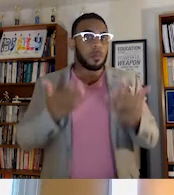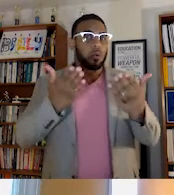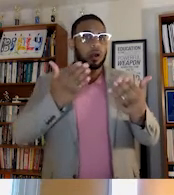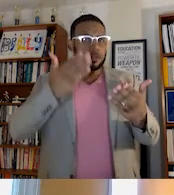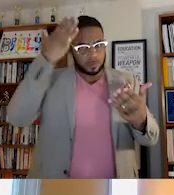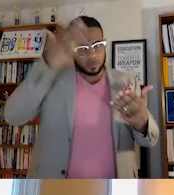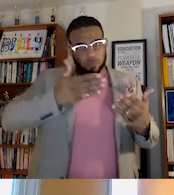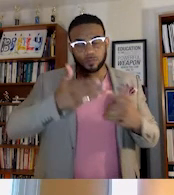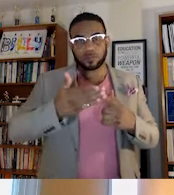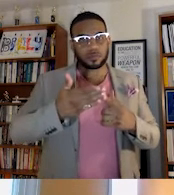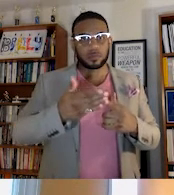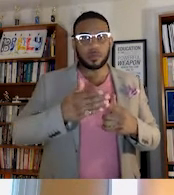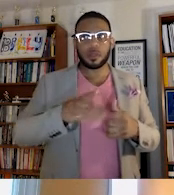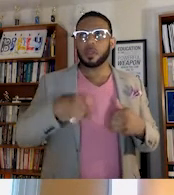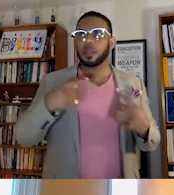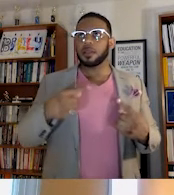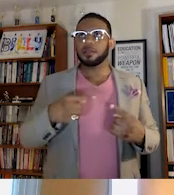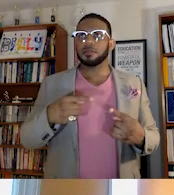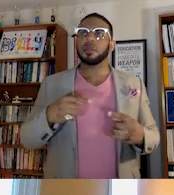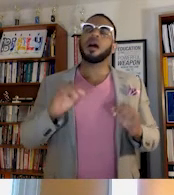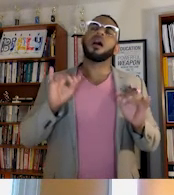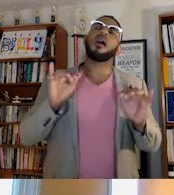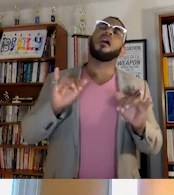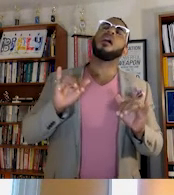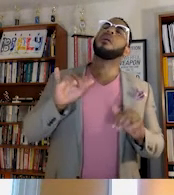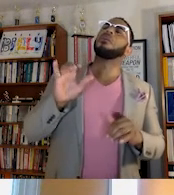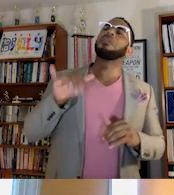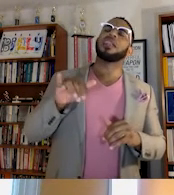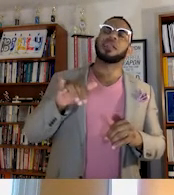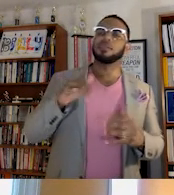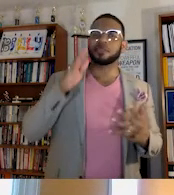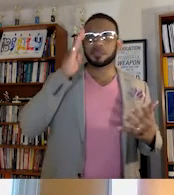the forefront, there's been,